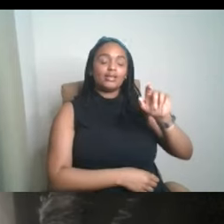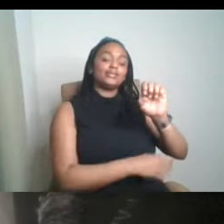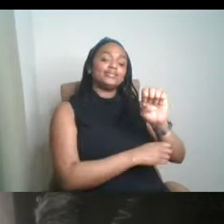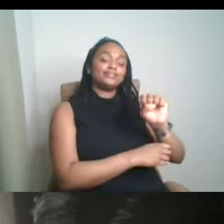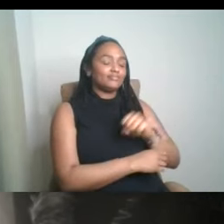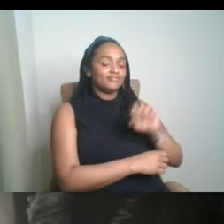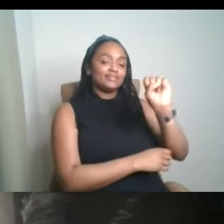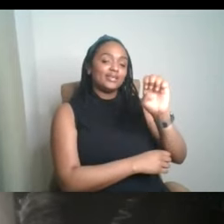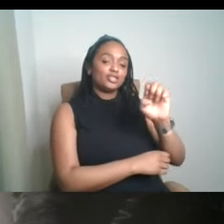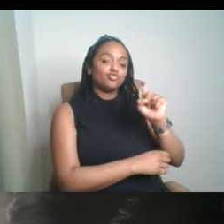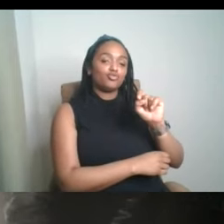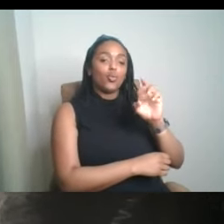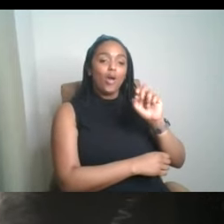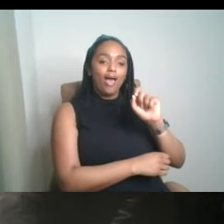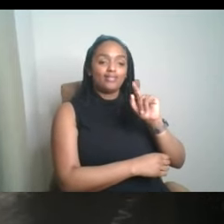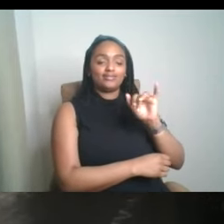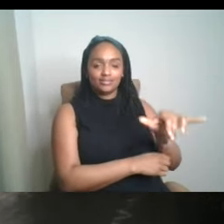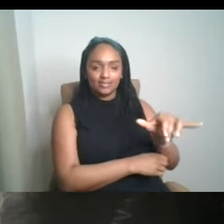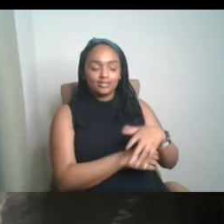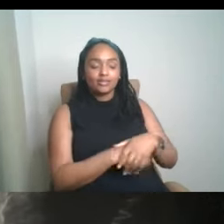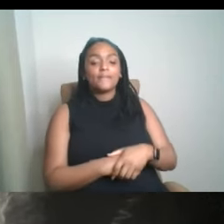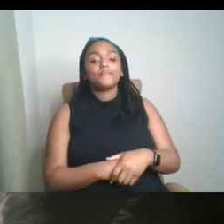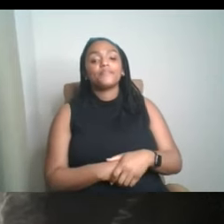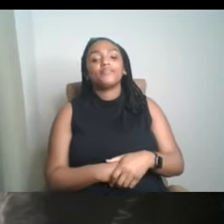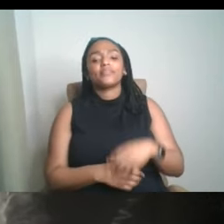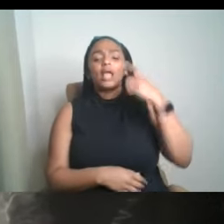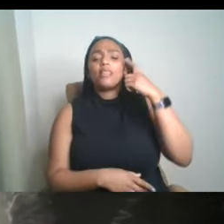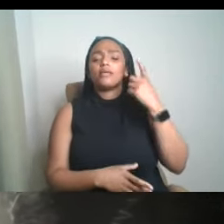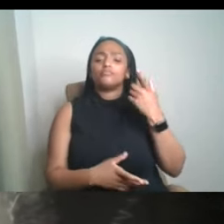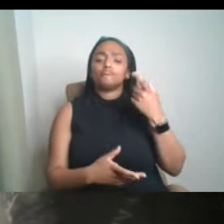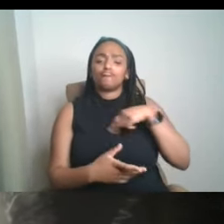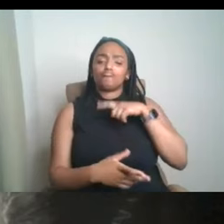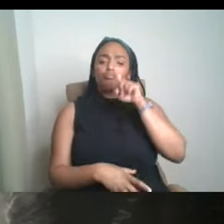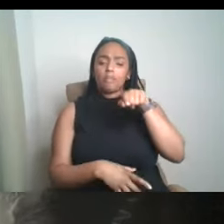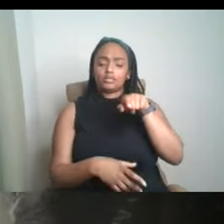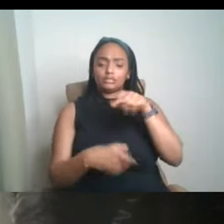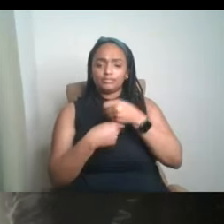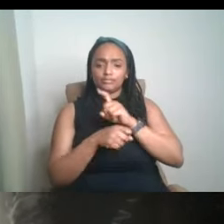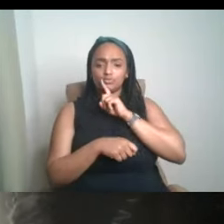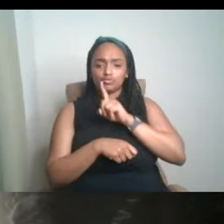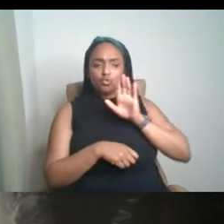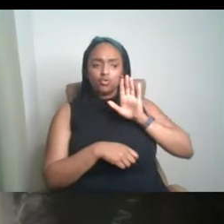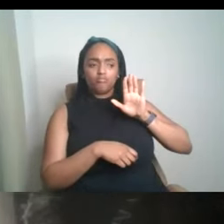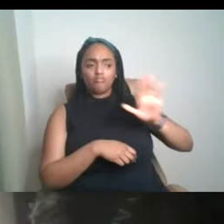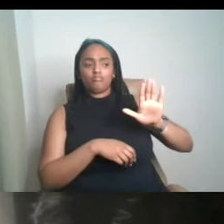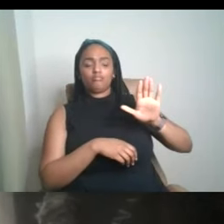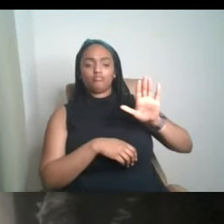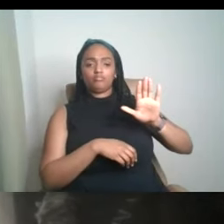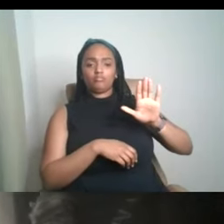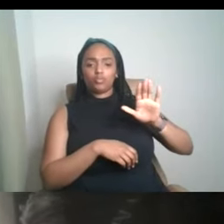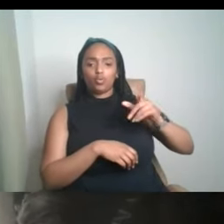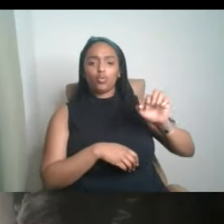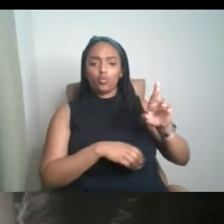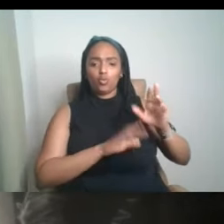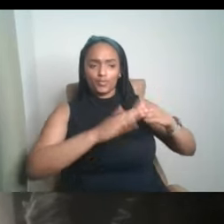the directors, the producers, and stuff like that, just so their communities can like see their representation. And so like I wanted to do